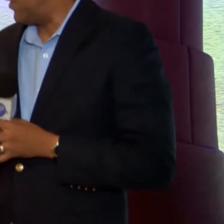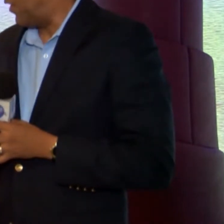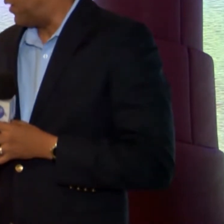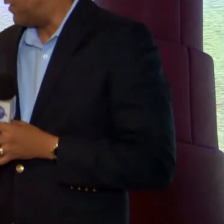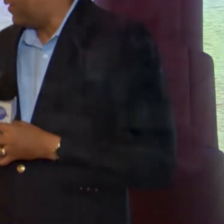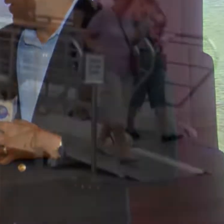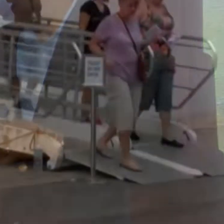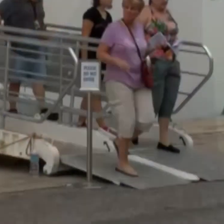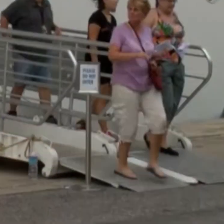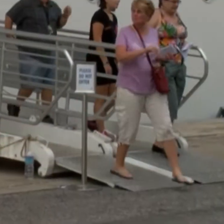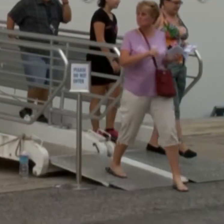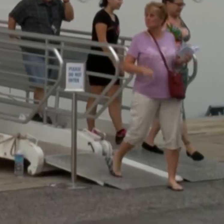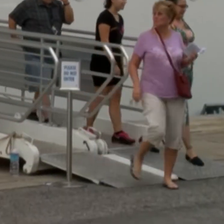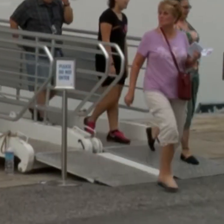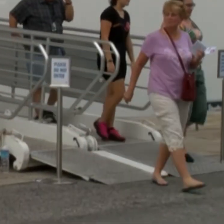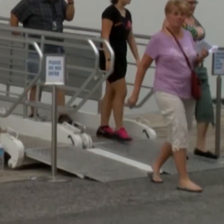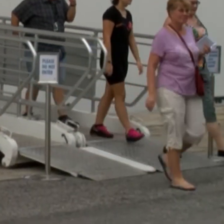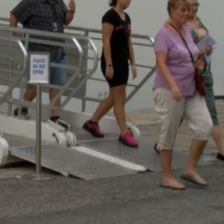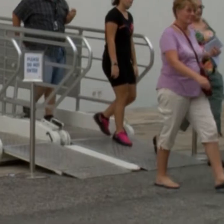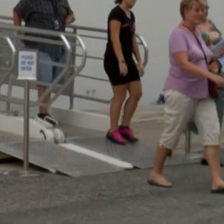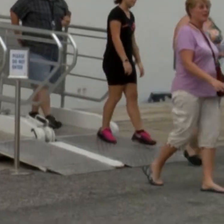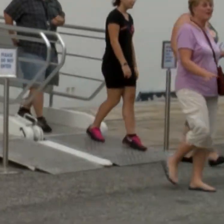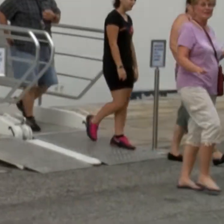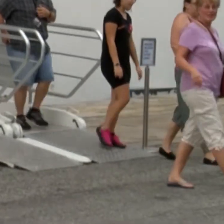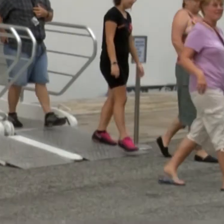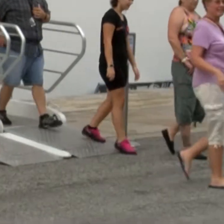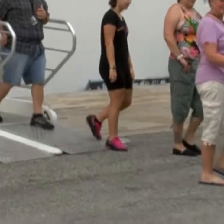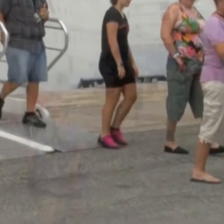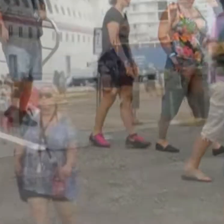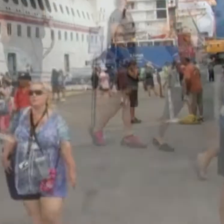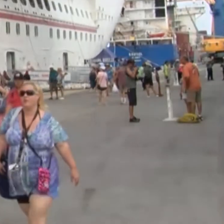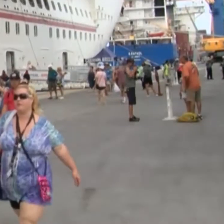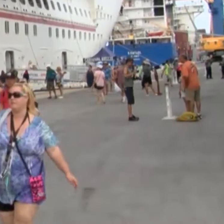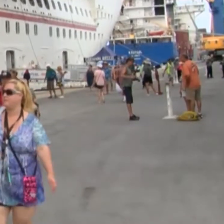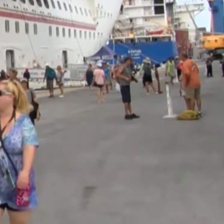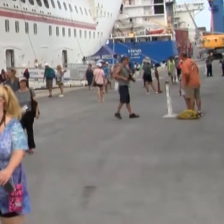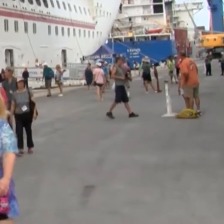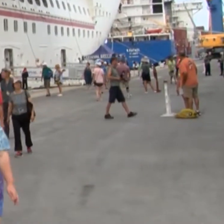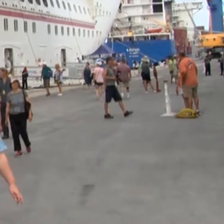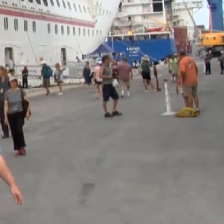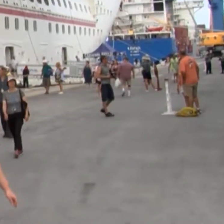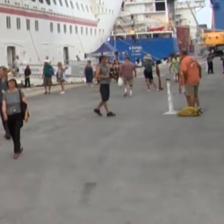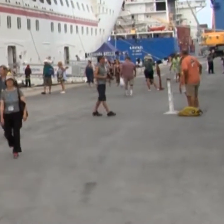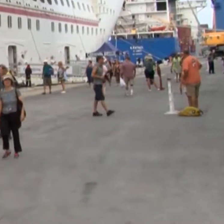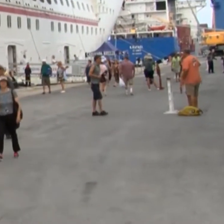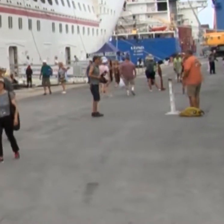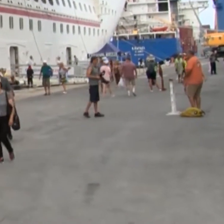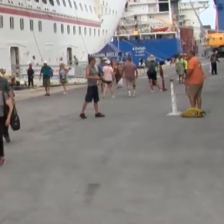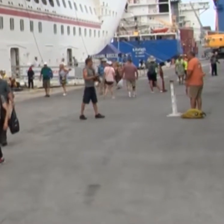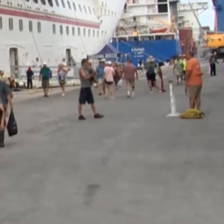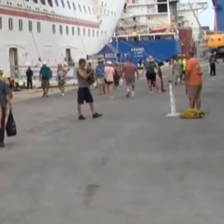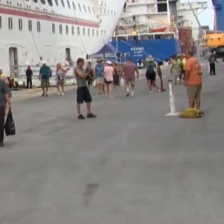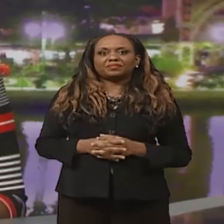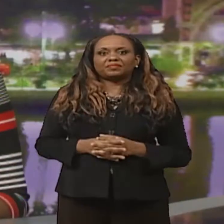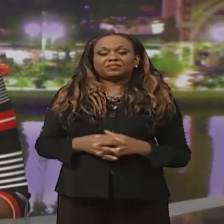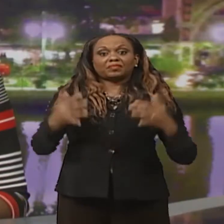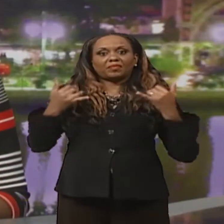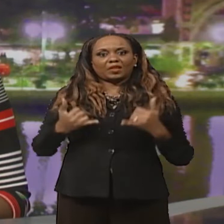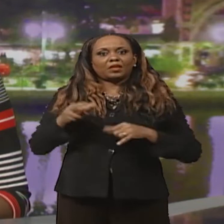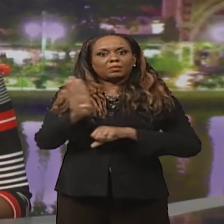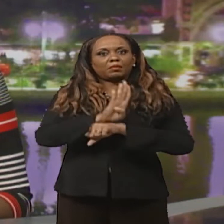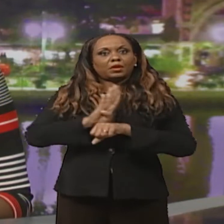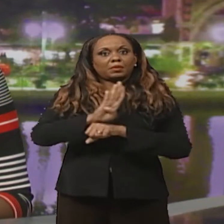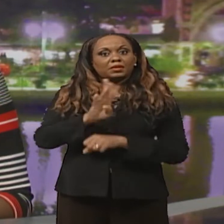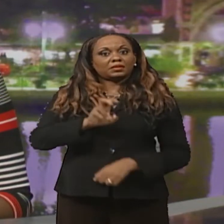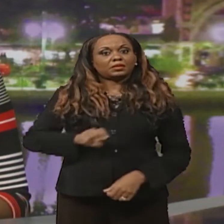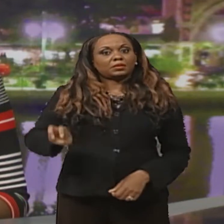in her honor. Carnival Breeze will visit Barbados again in November. Shane Jones, CBC News.